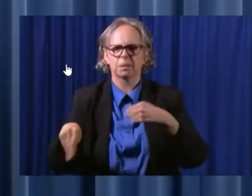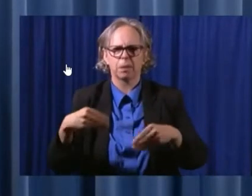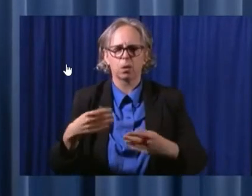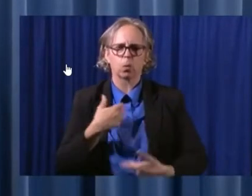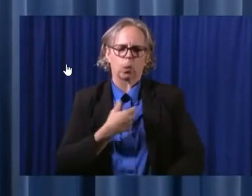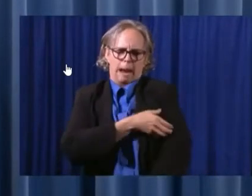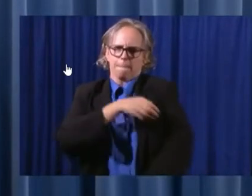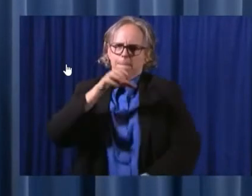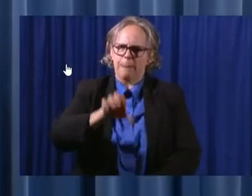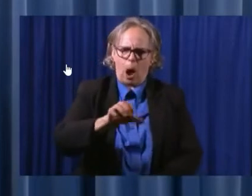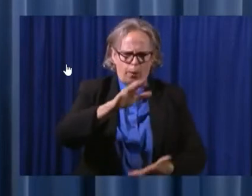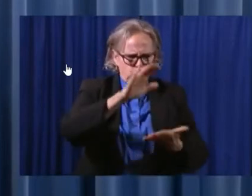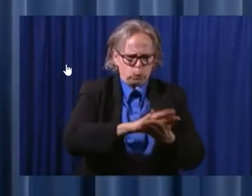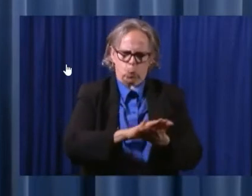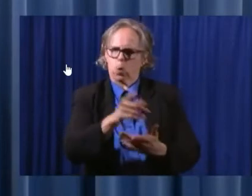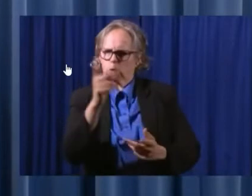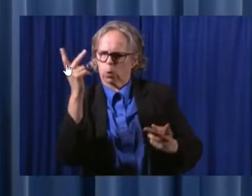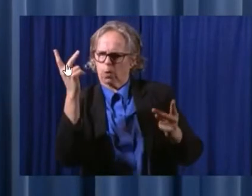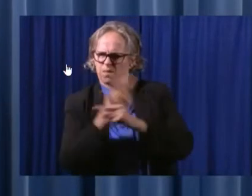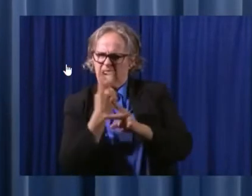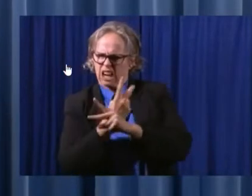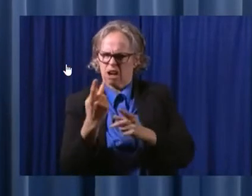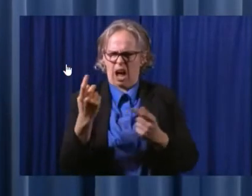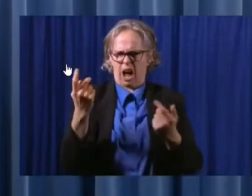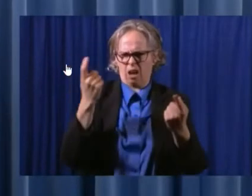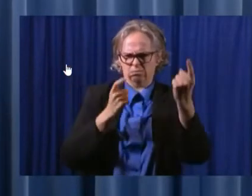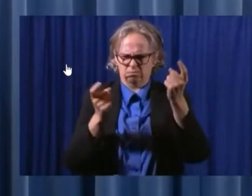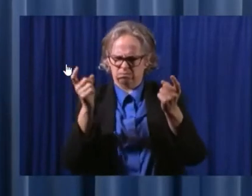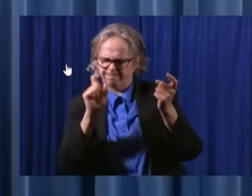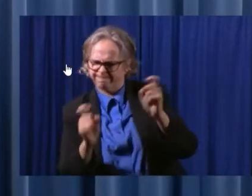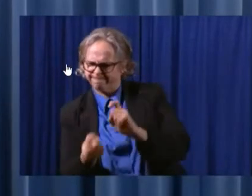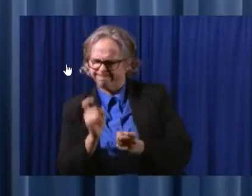schools to determine how to implement